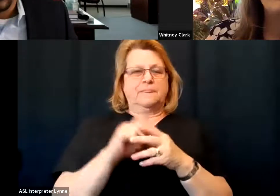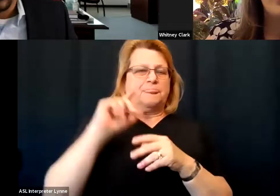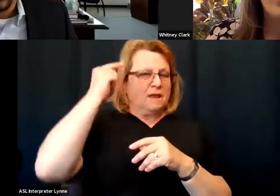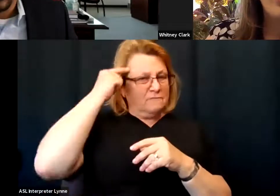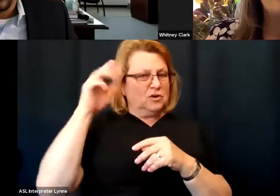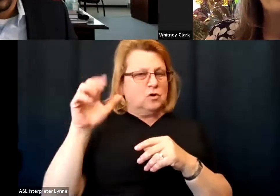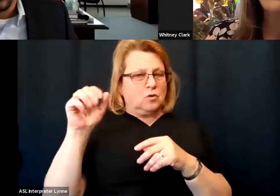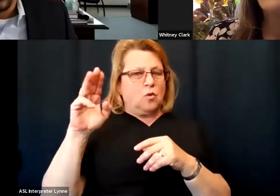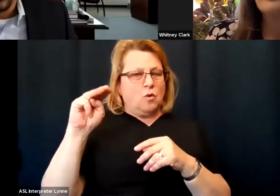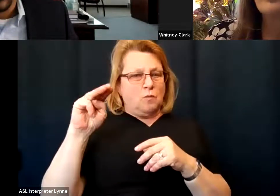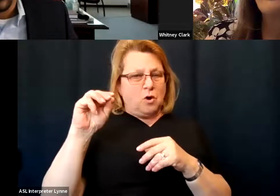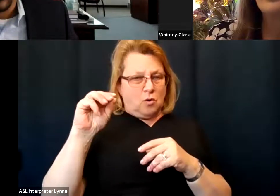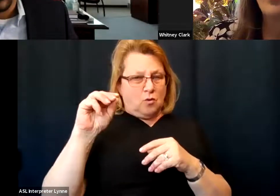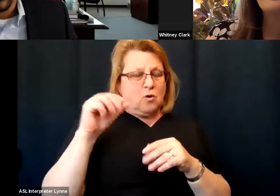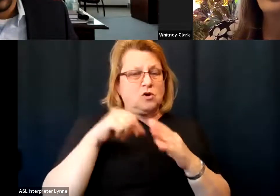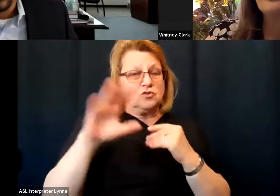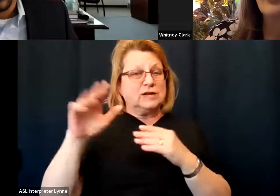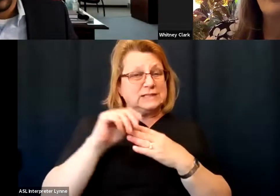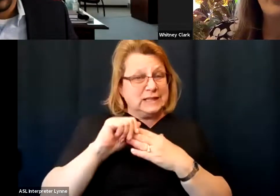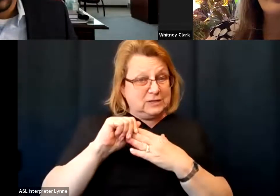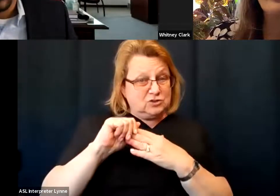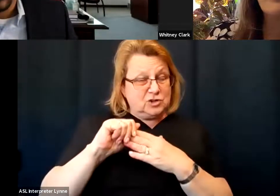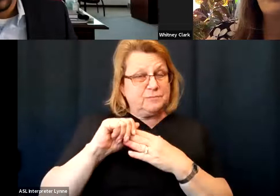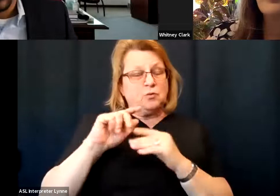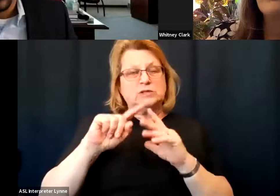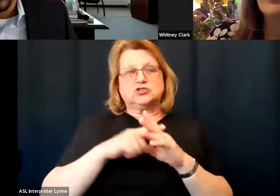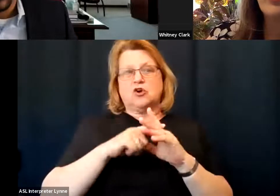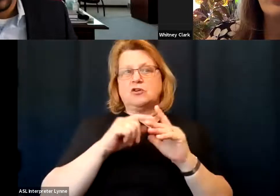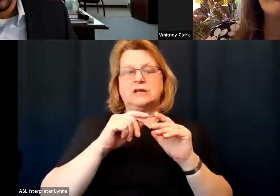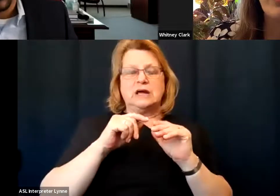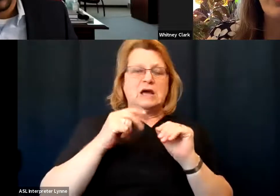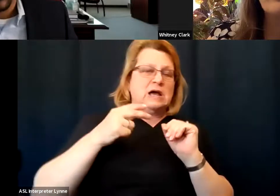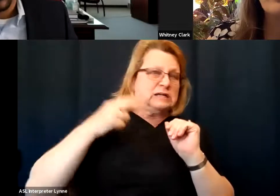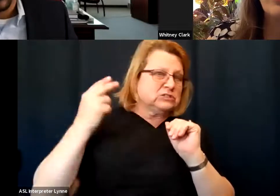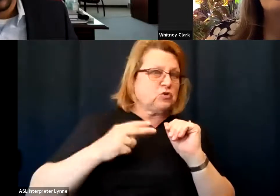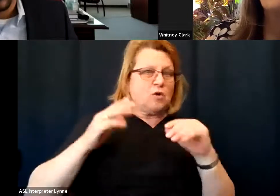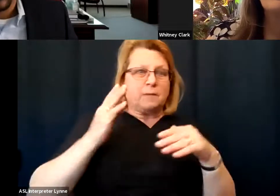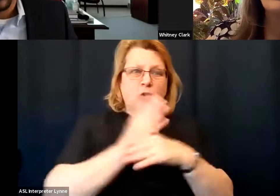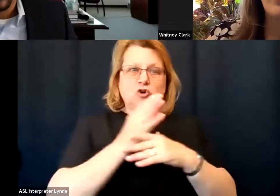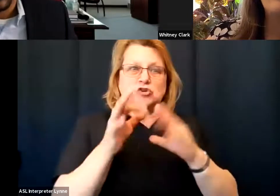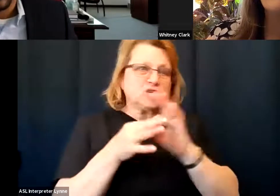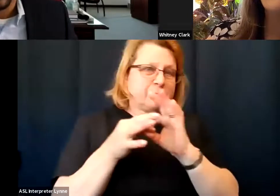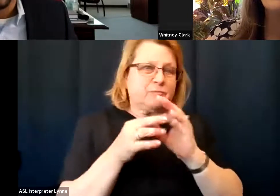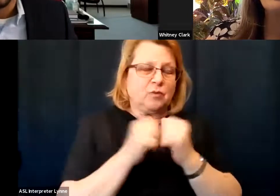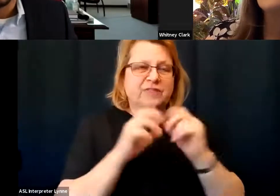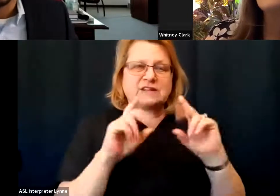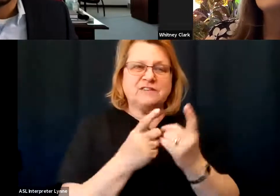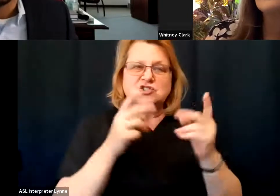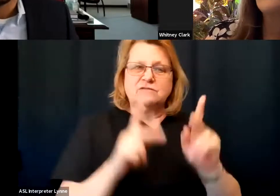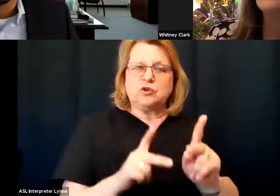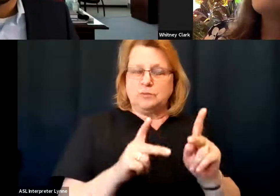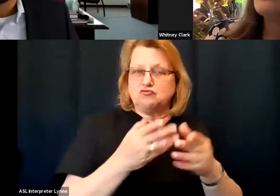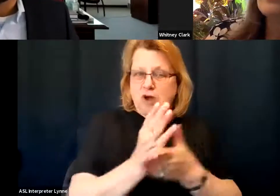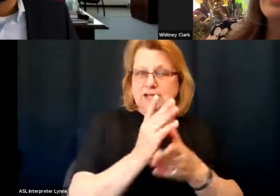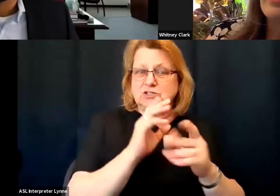Cuomo, under his leadership, we launched a historic partnership with the Division of Human Rights to work closely